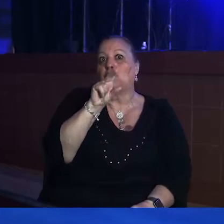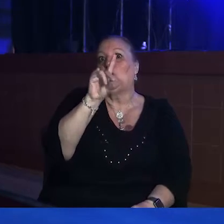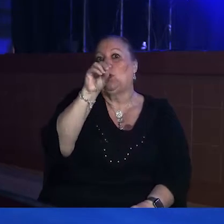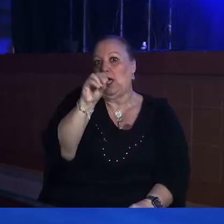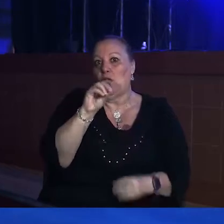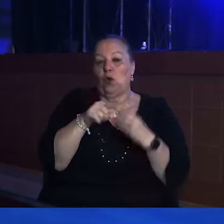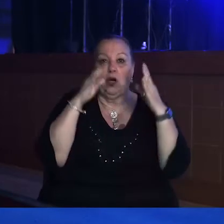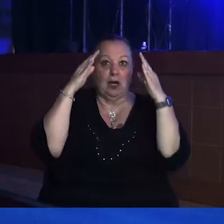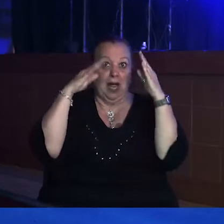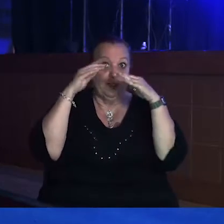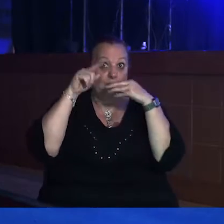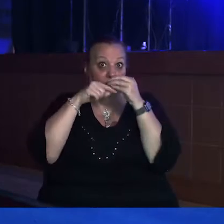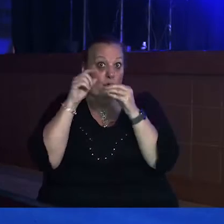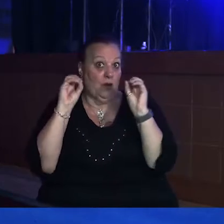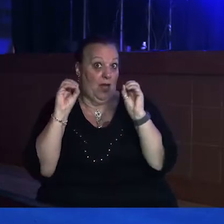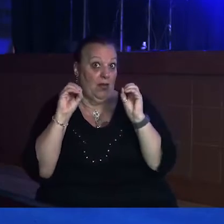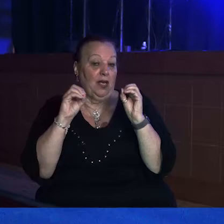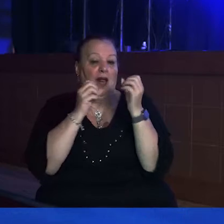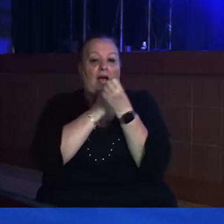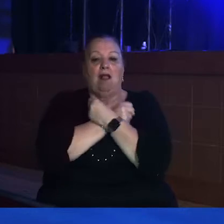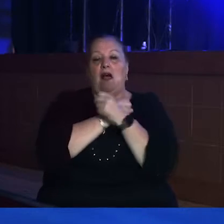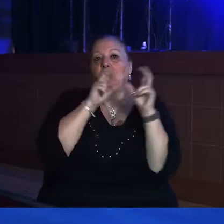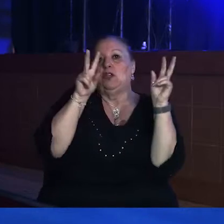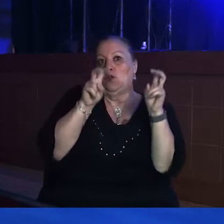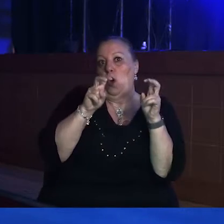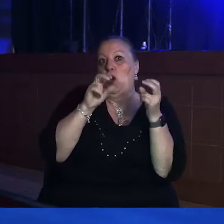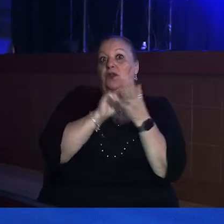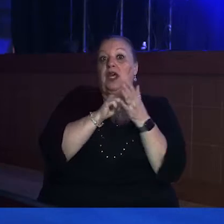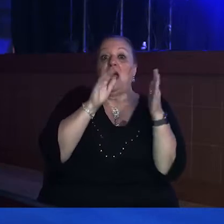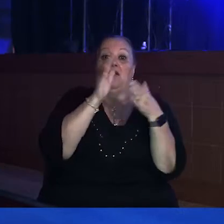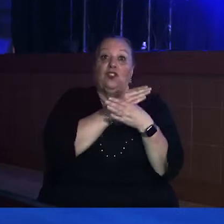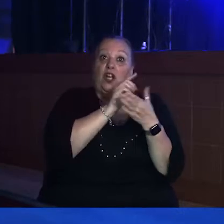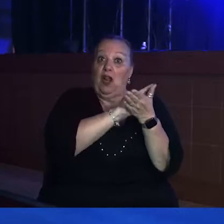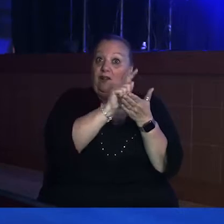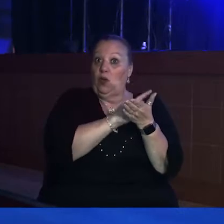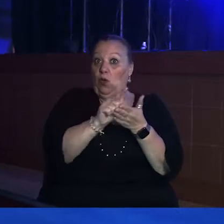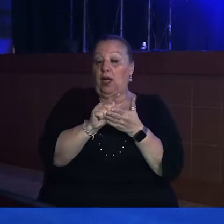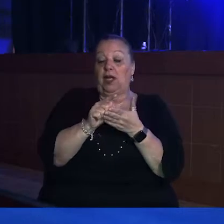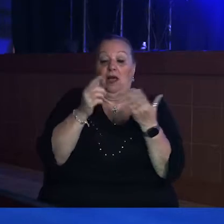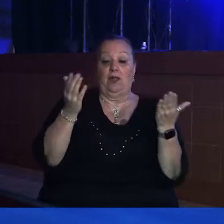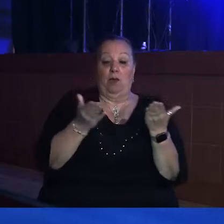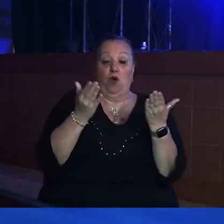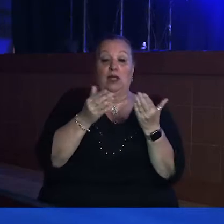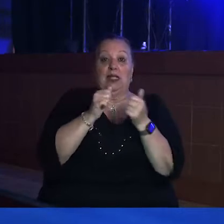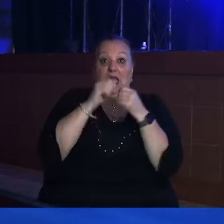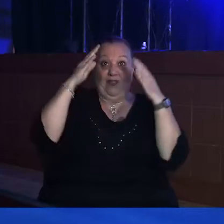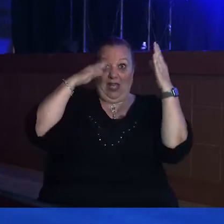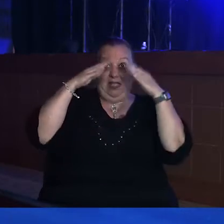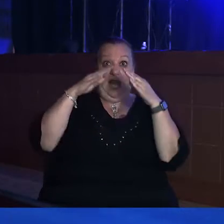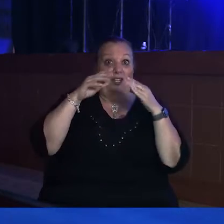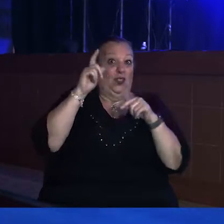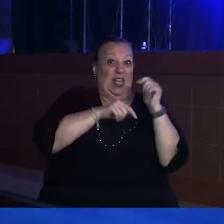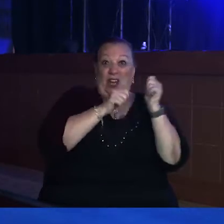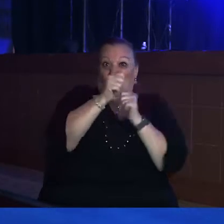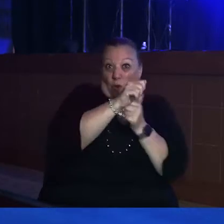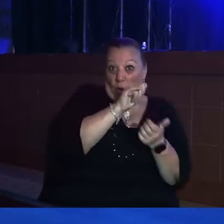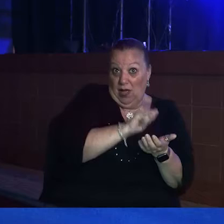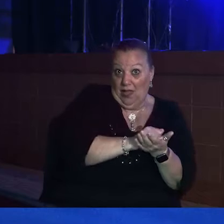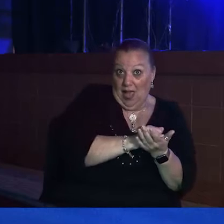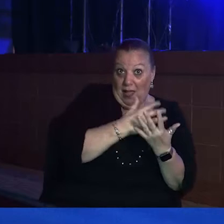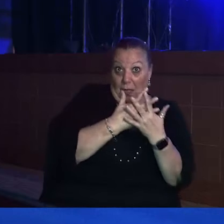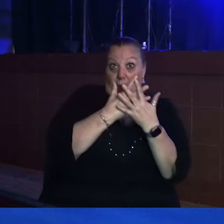Nothing. And I love this quote that I've shared each week that I've spoken. It says, the presence of anxiety is unavoidable. The prison